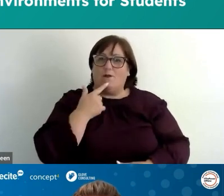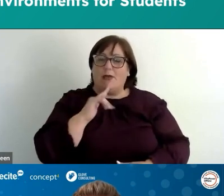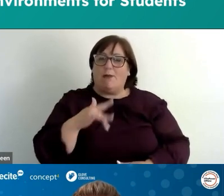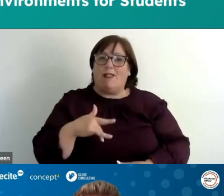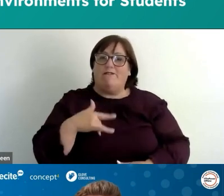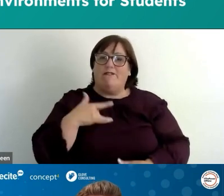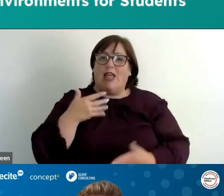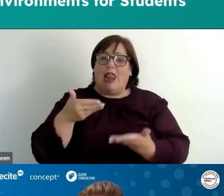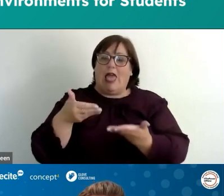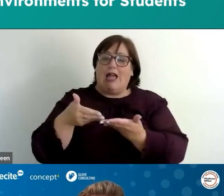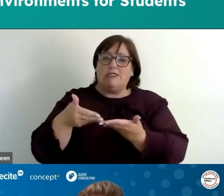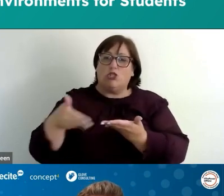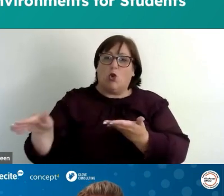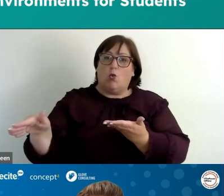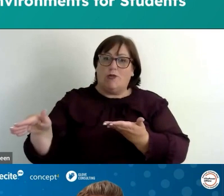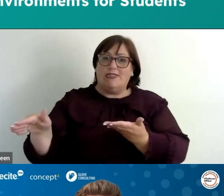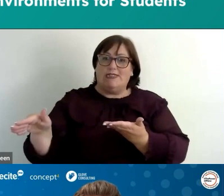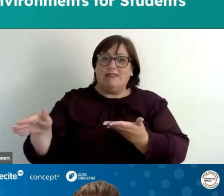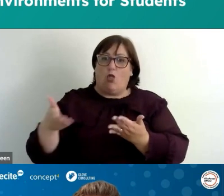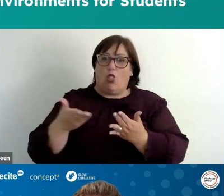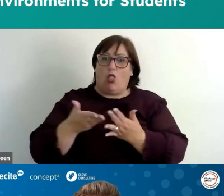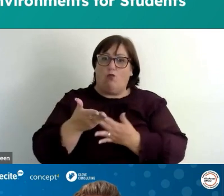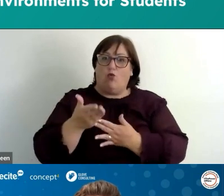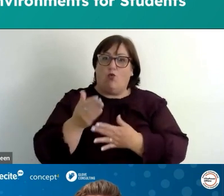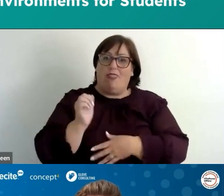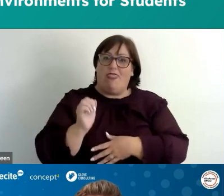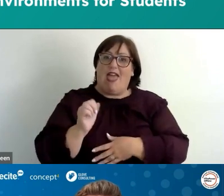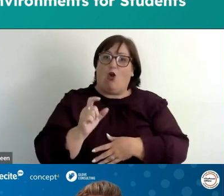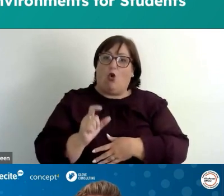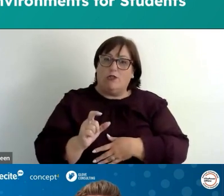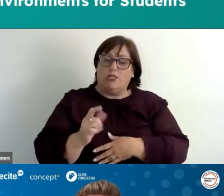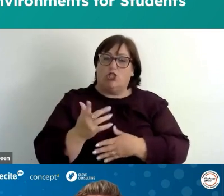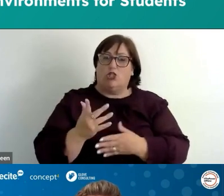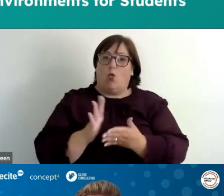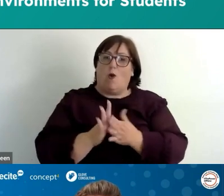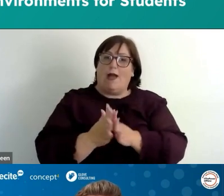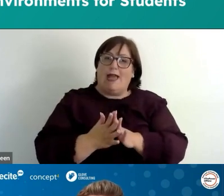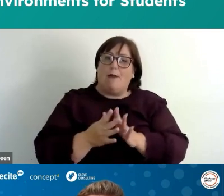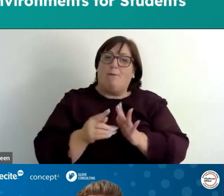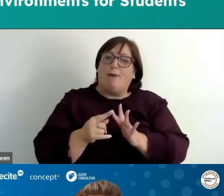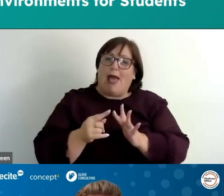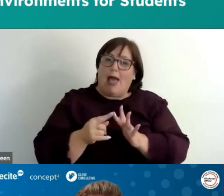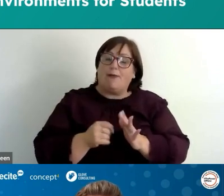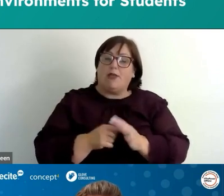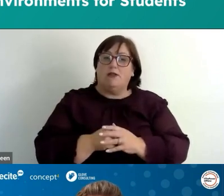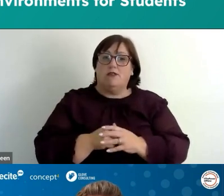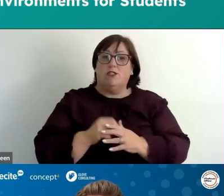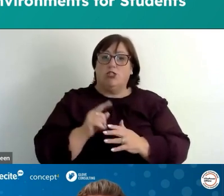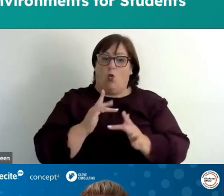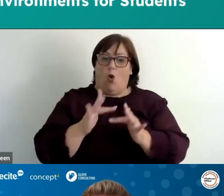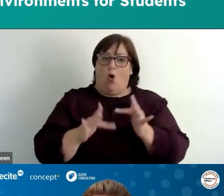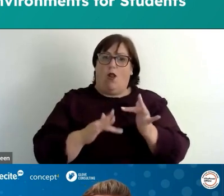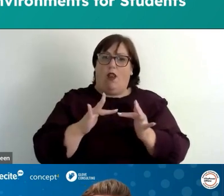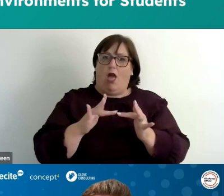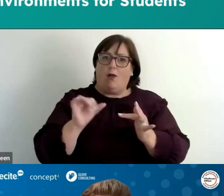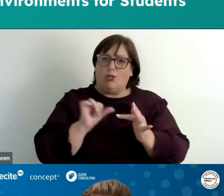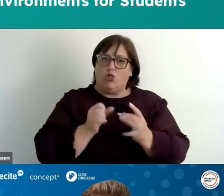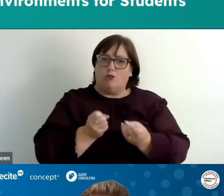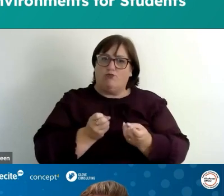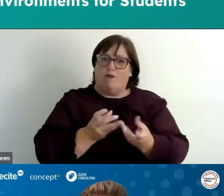condition or impairment. So once again, online, we need to be able to provide the information that can help